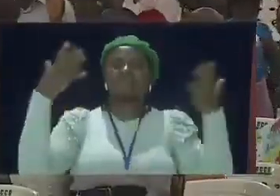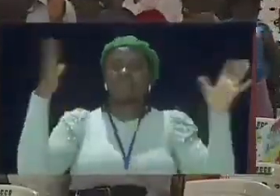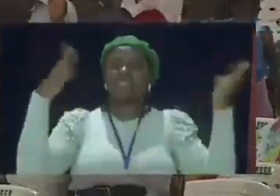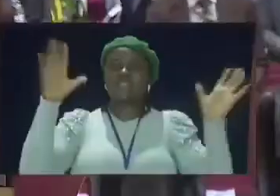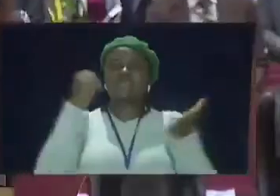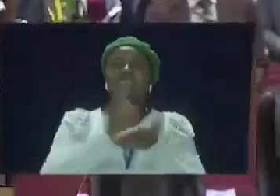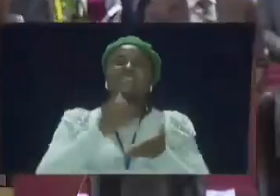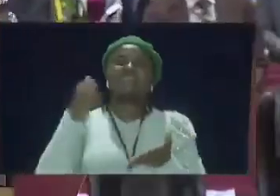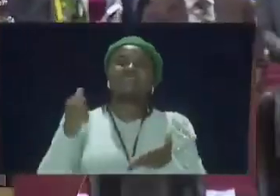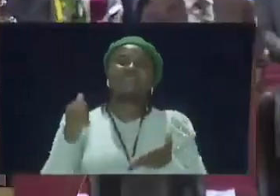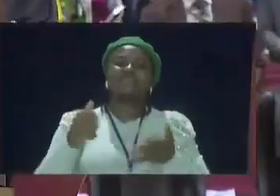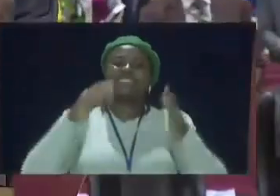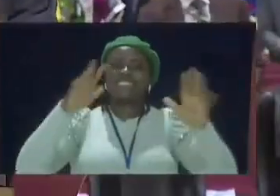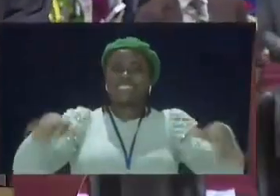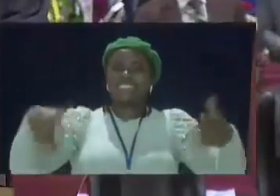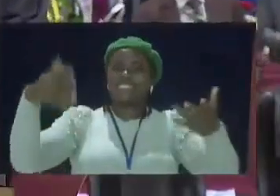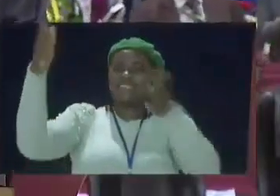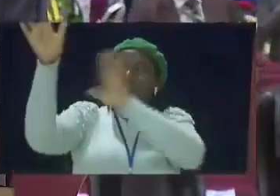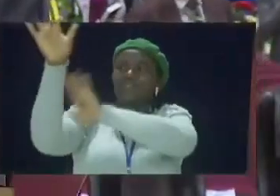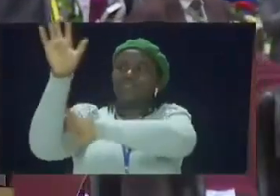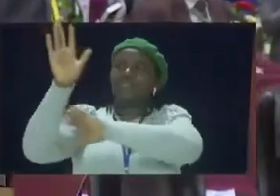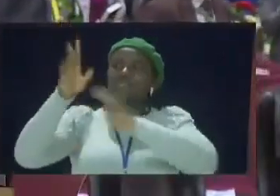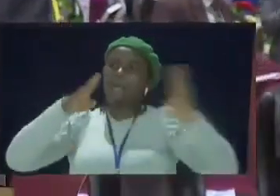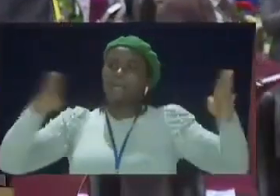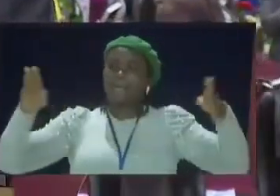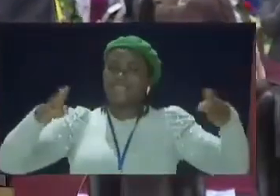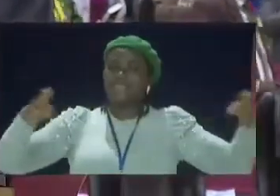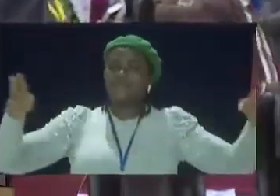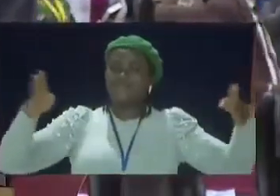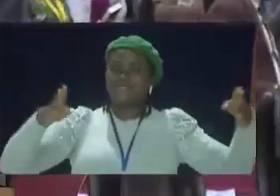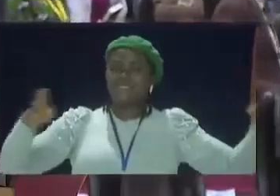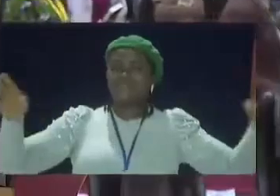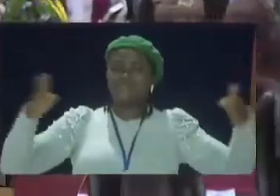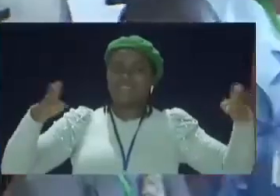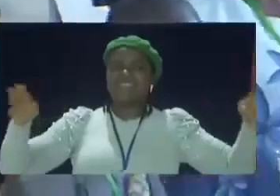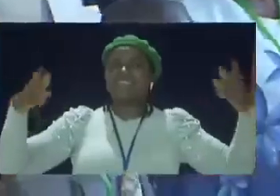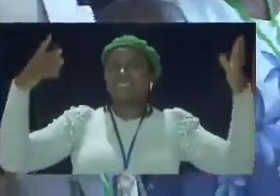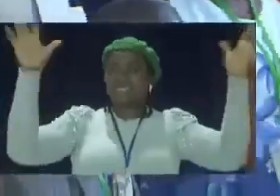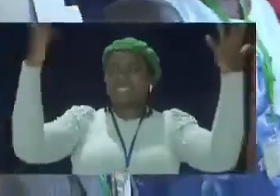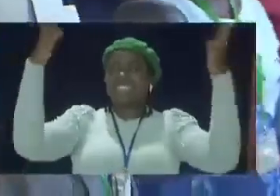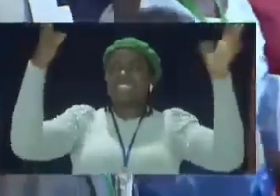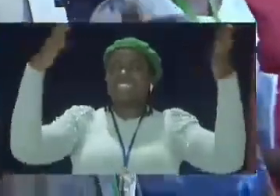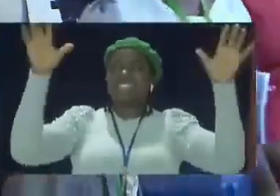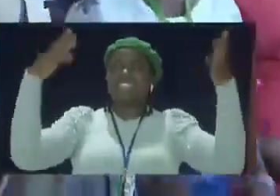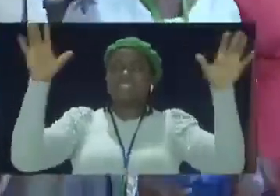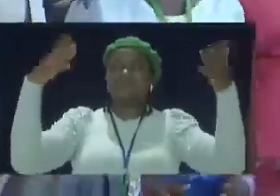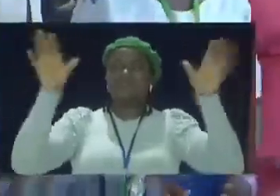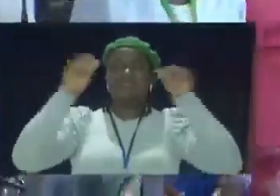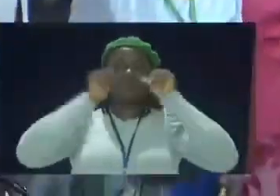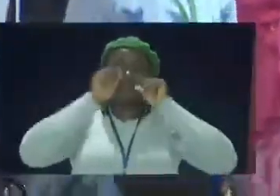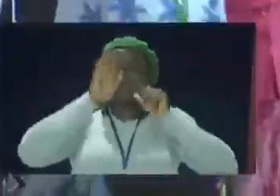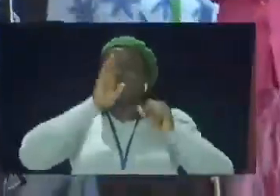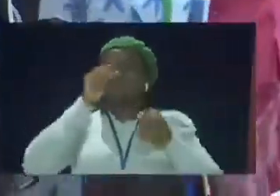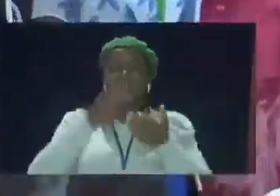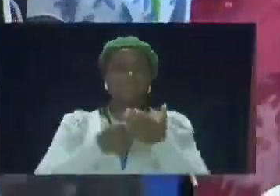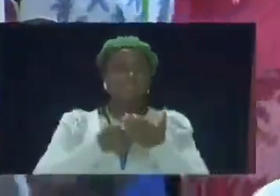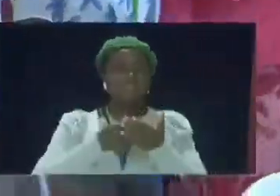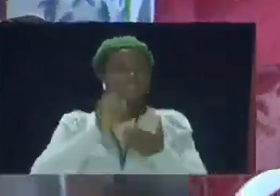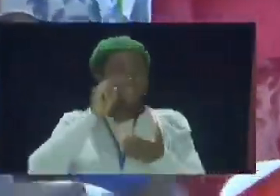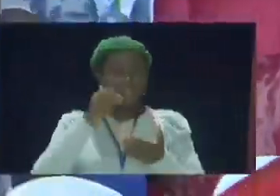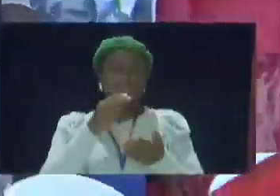Amen. Give the Lord a big, big, big, big hand. Blessed be his name forever.